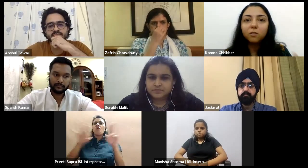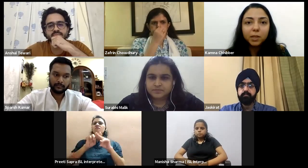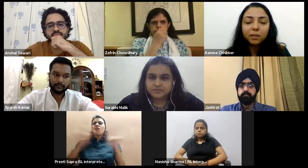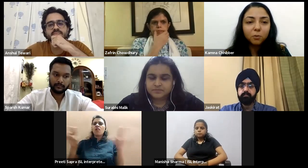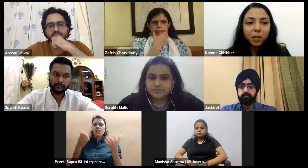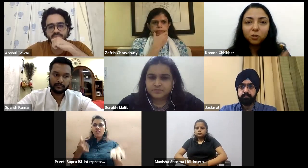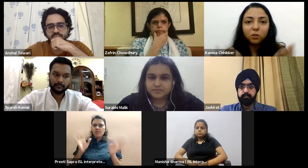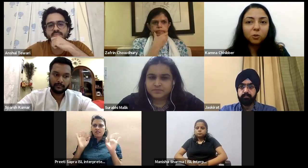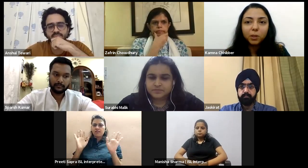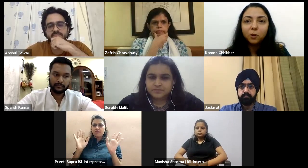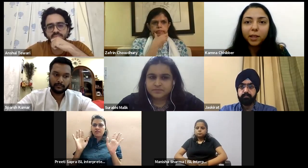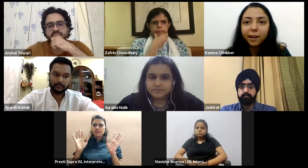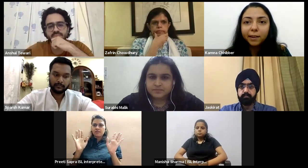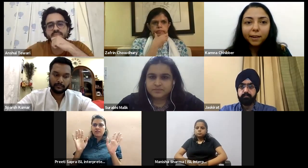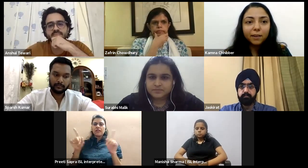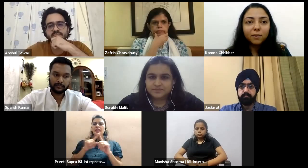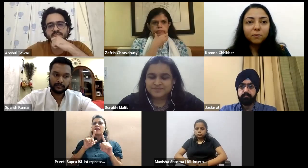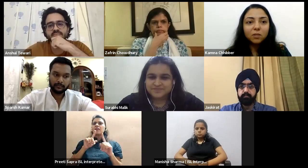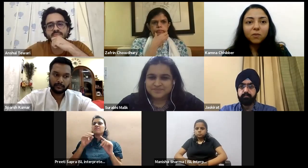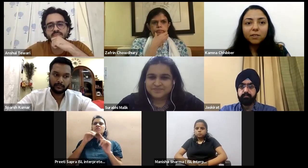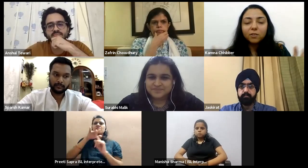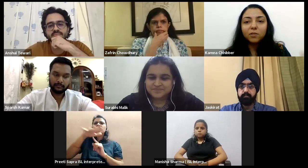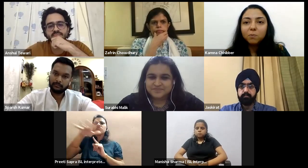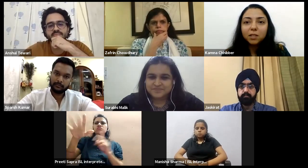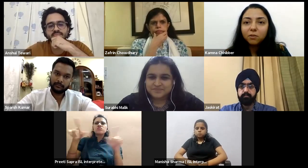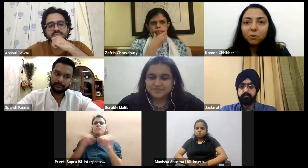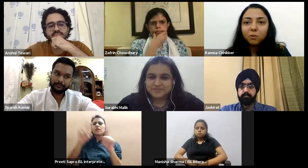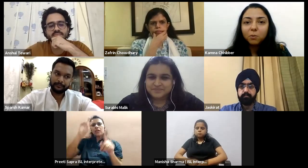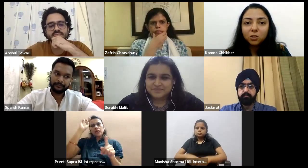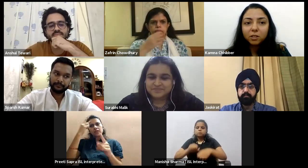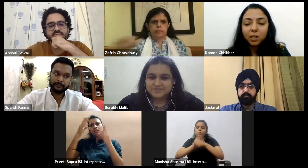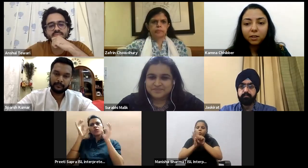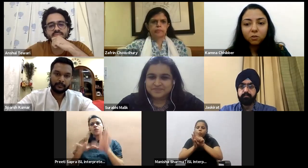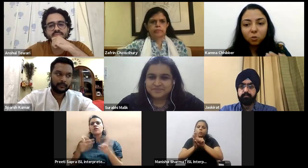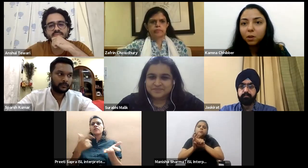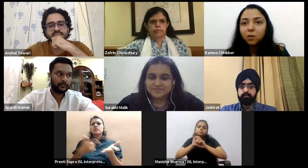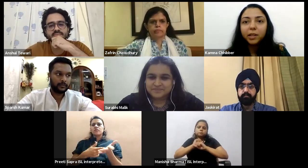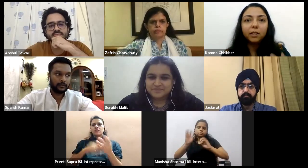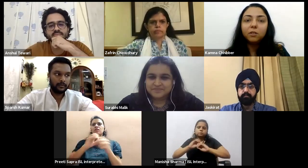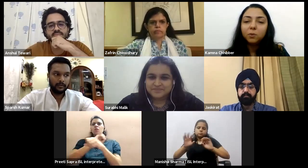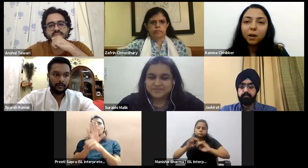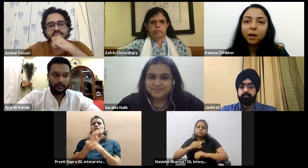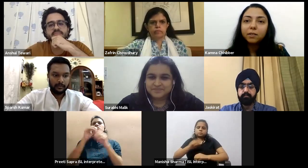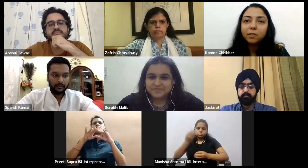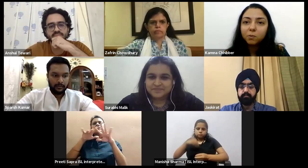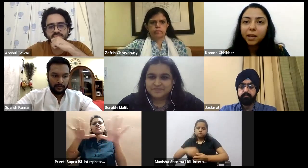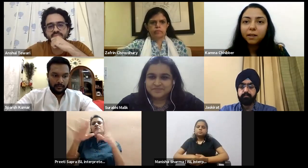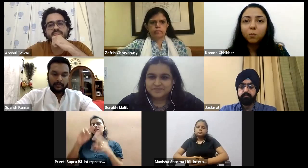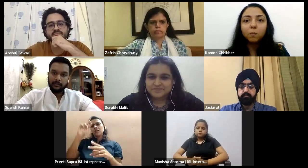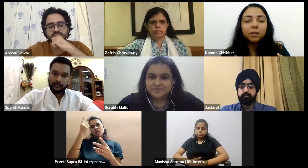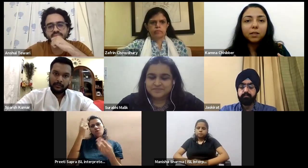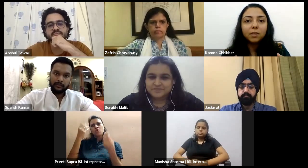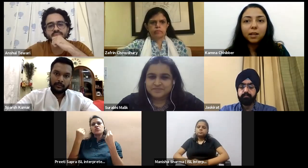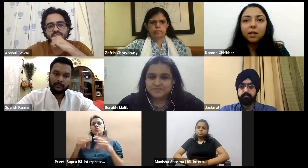virus of misinformation. So we coined that. This virus of misinformation has been kind of just percolating into our systems,